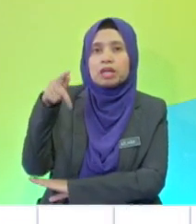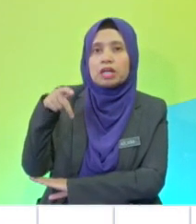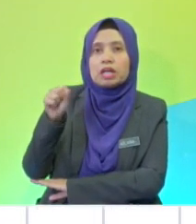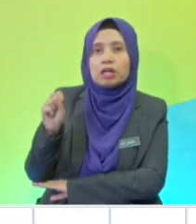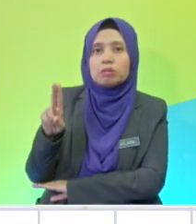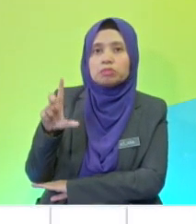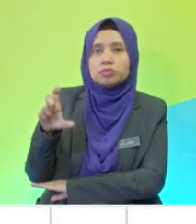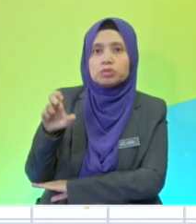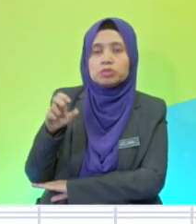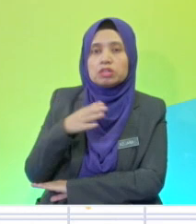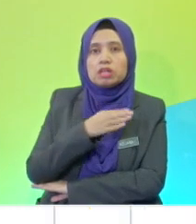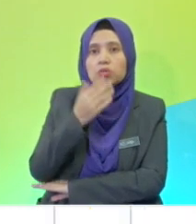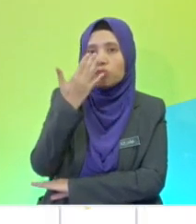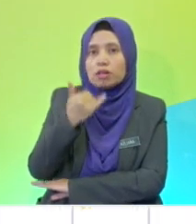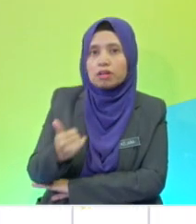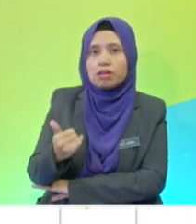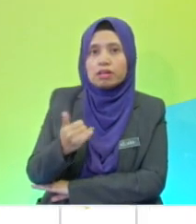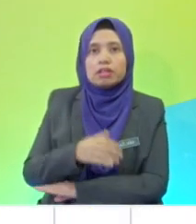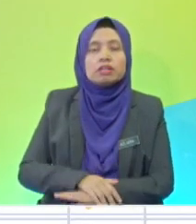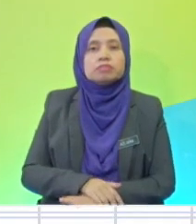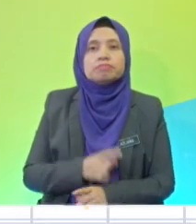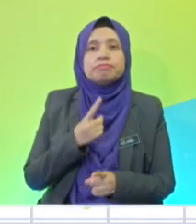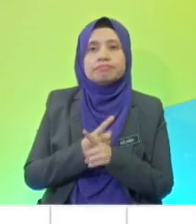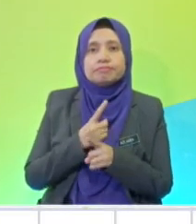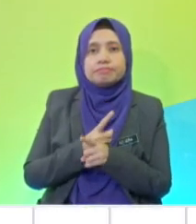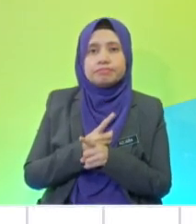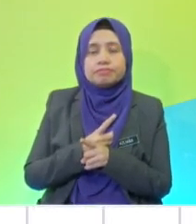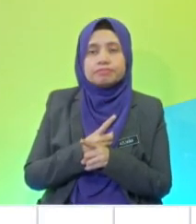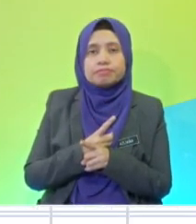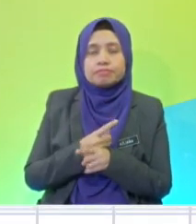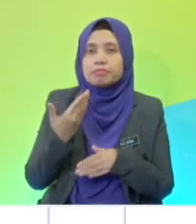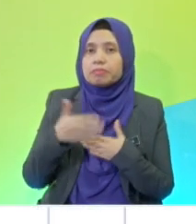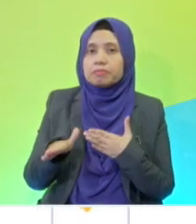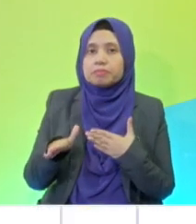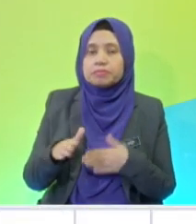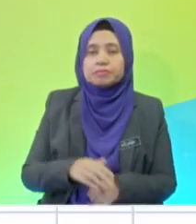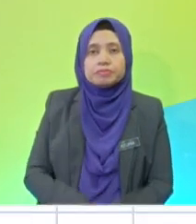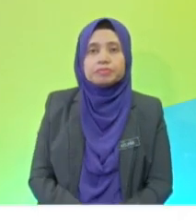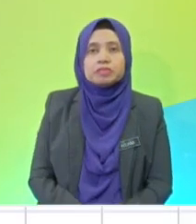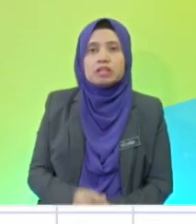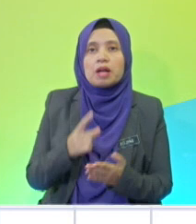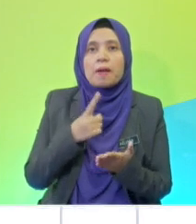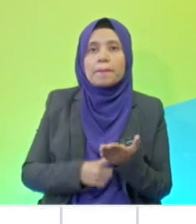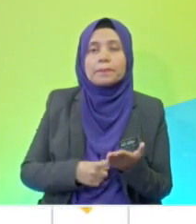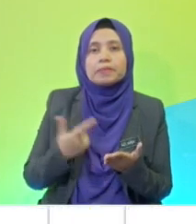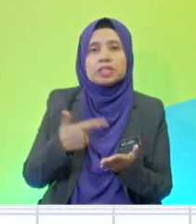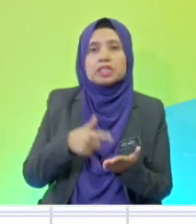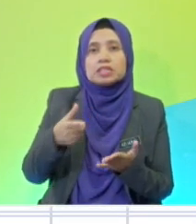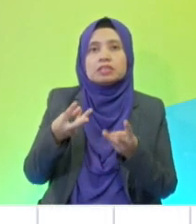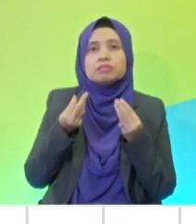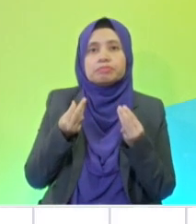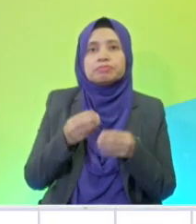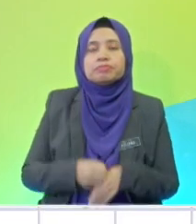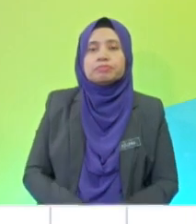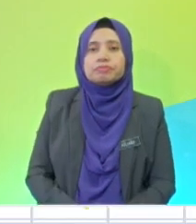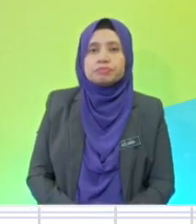time capsule and why? Yes, you are right, Shahira. Okay, and the next one, what is his another requirement? Can someone give